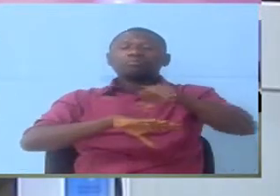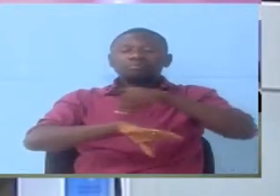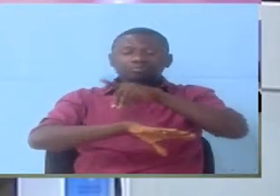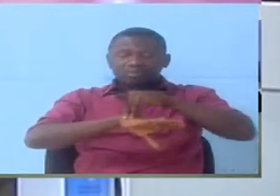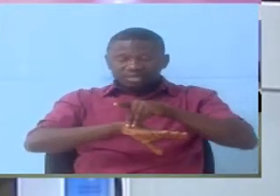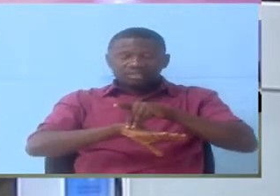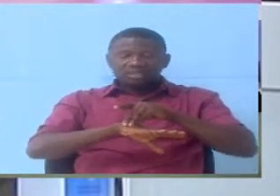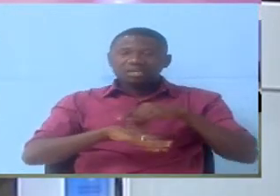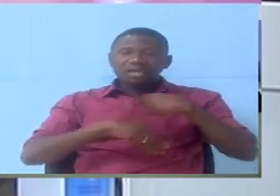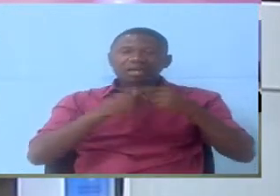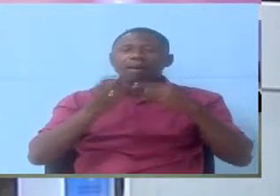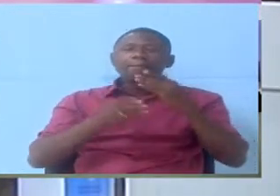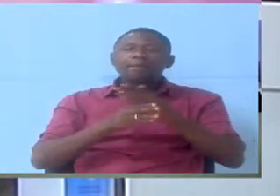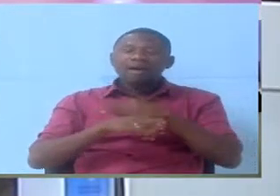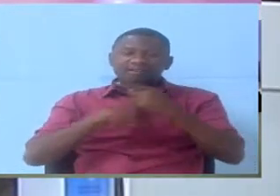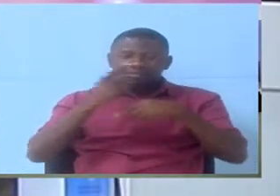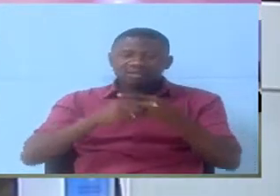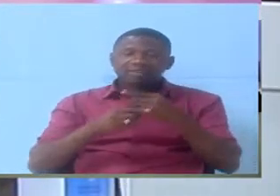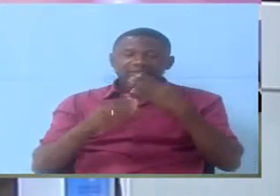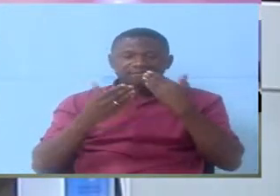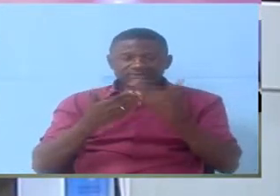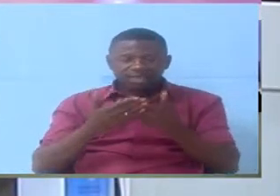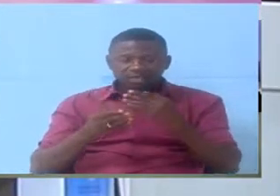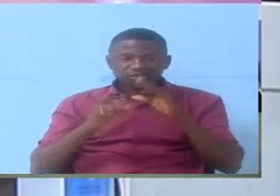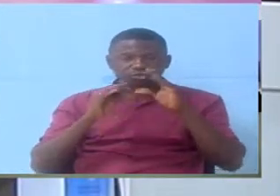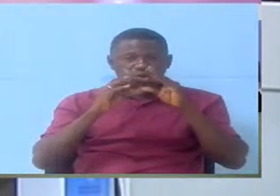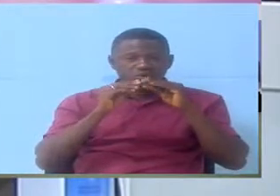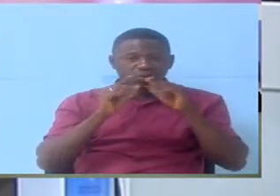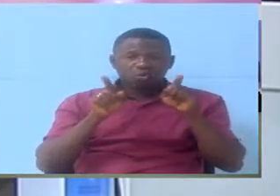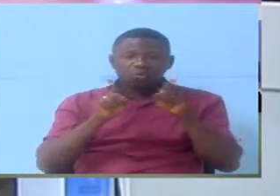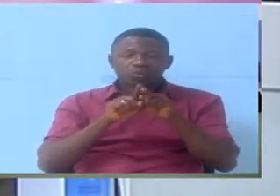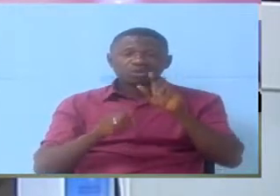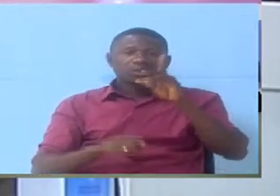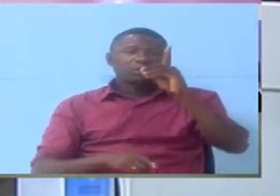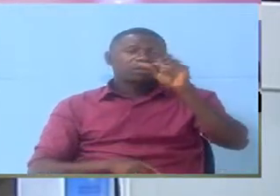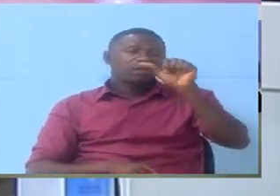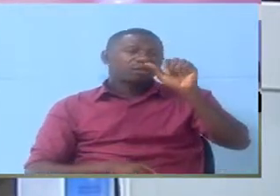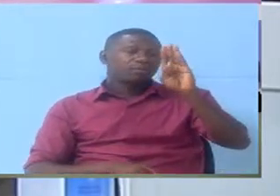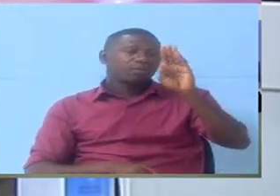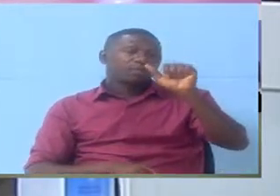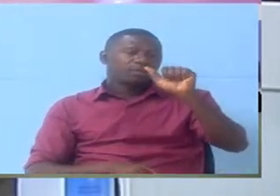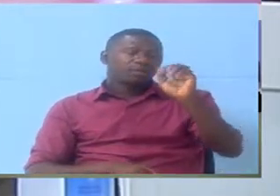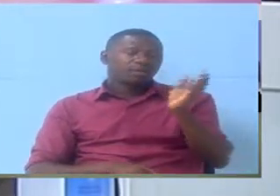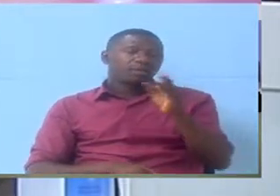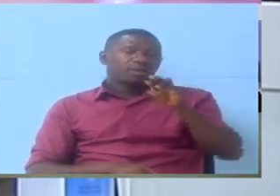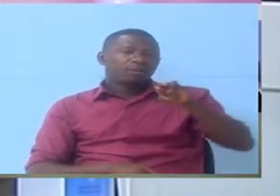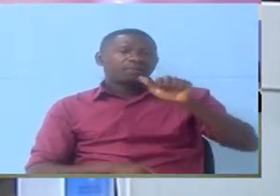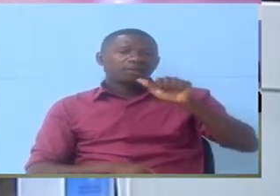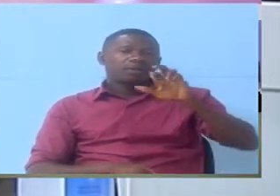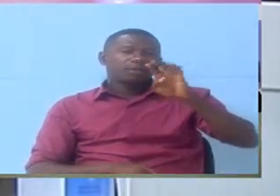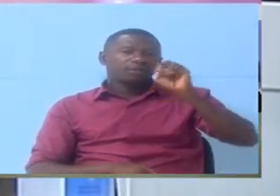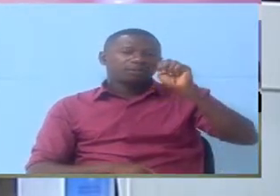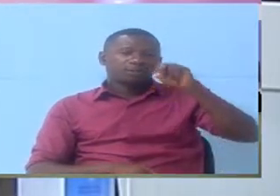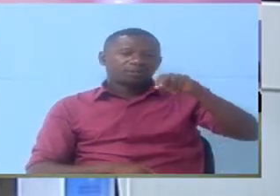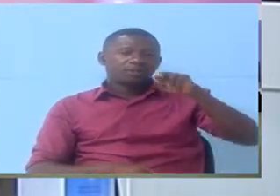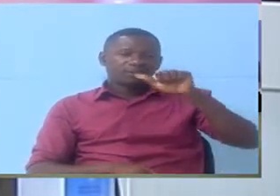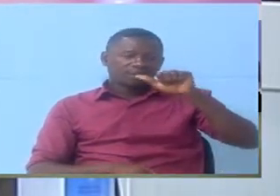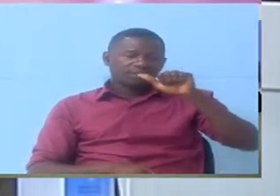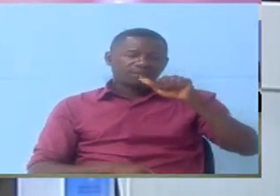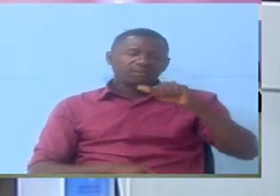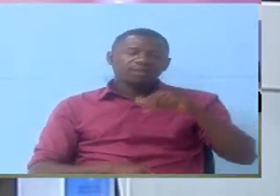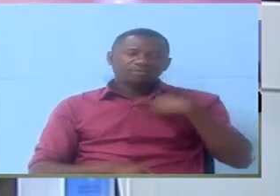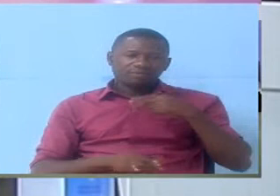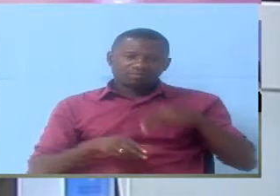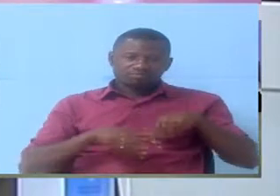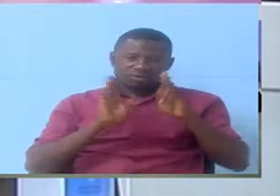bring anin Daba Marino diamuta. Abruptly he went. Kita kutarinti doronga wulta nyamin kata. And then I don't see anybody.